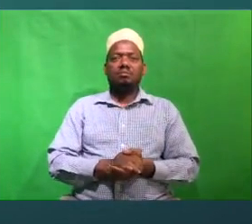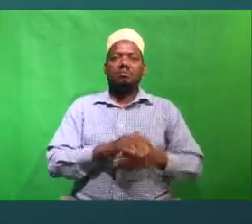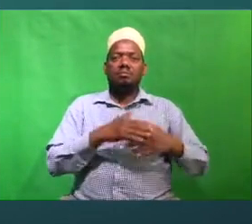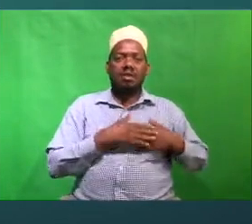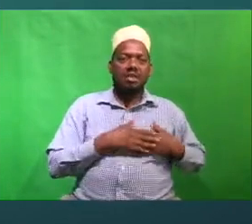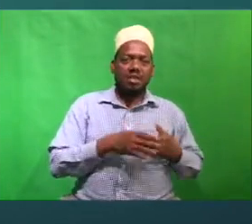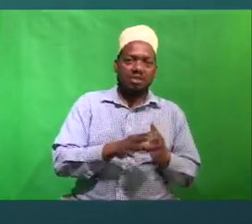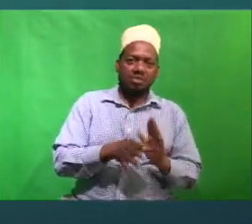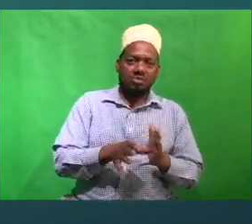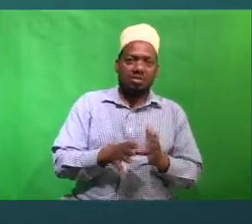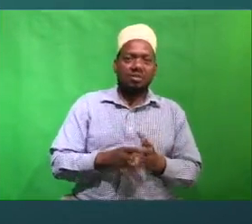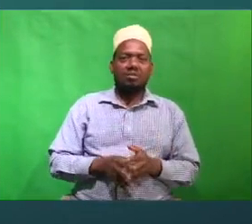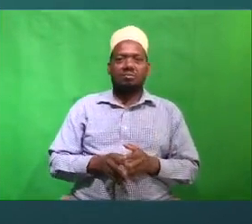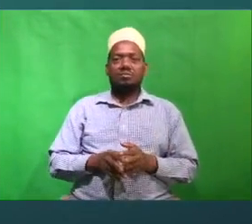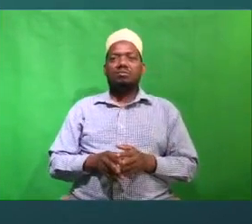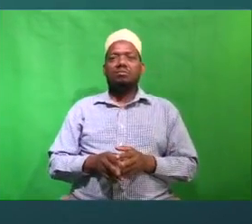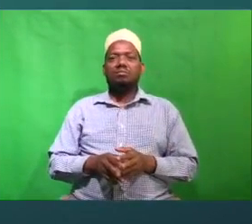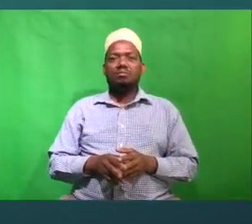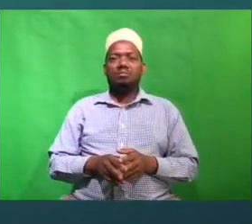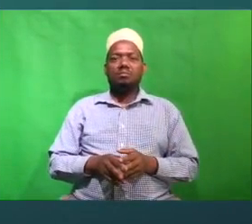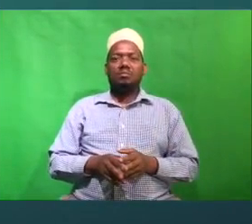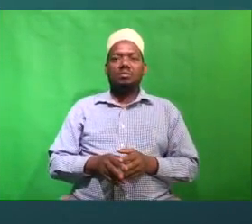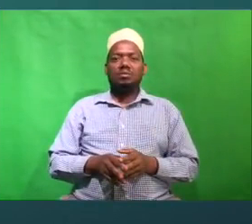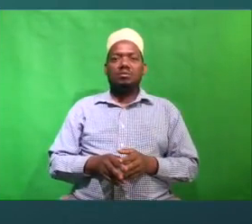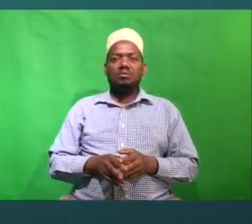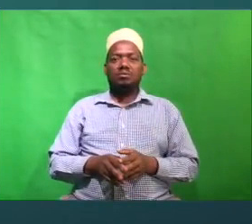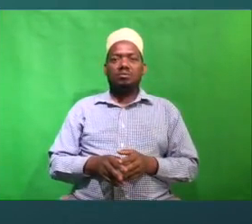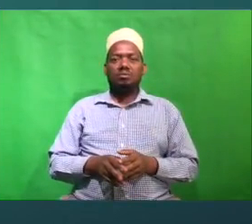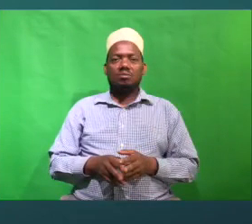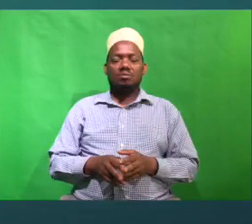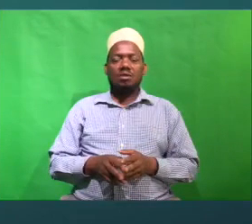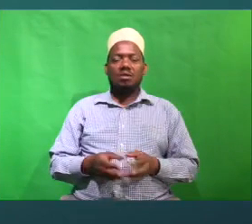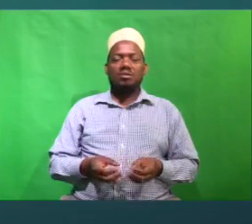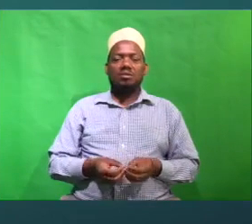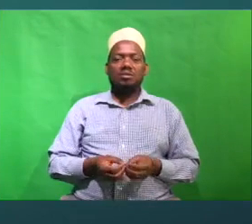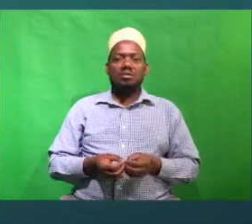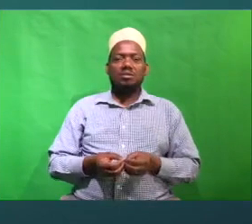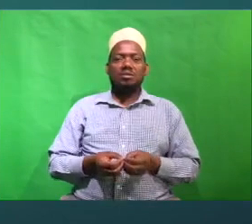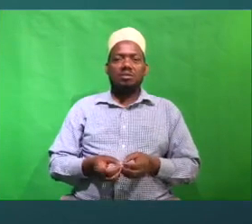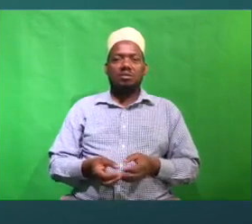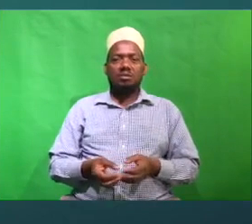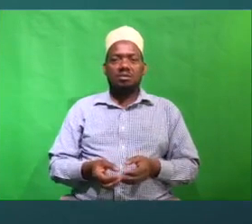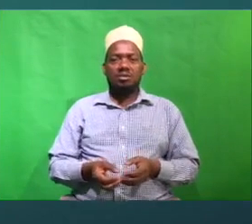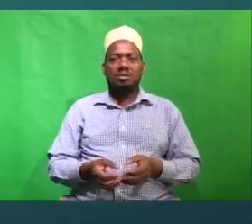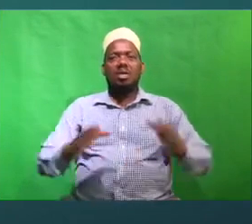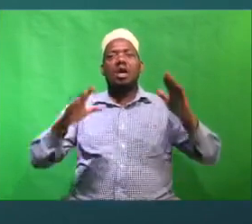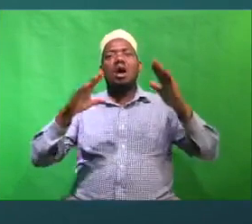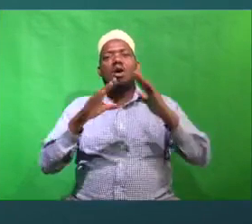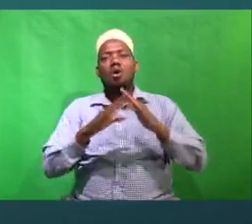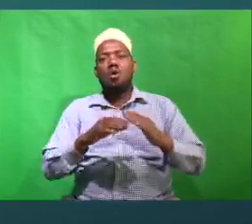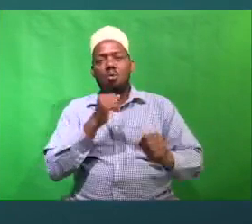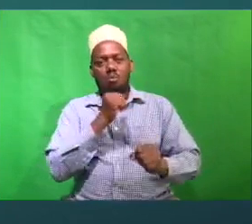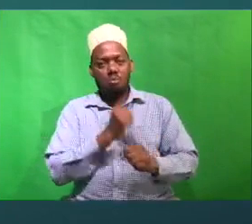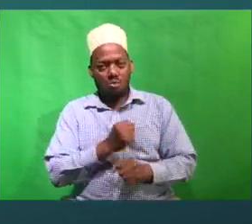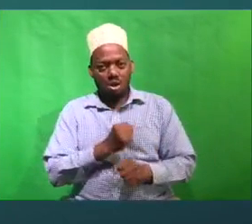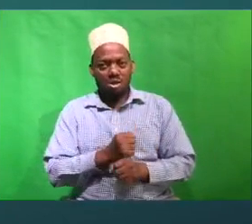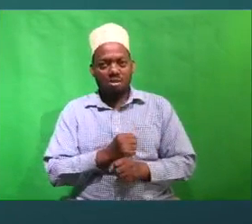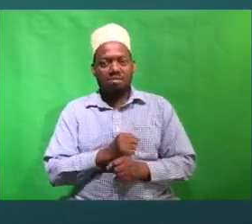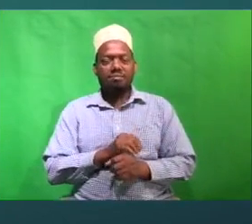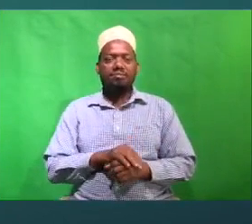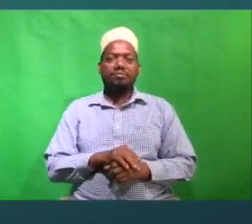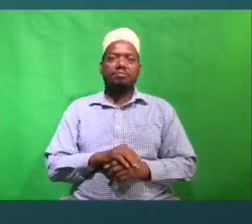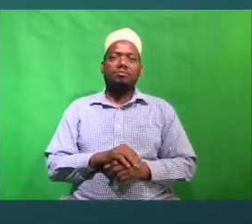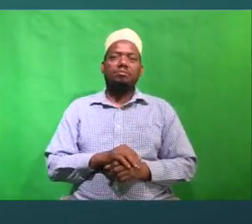my dear students, concerning to our topic or our lesson today as your homework. This question you can answer together in